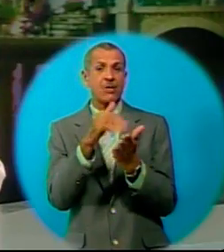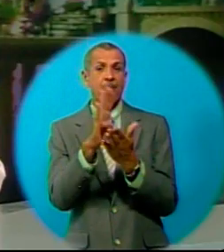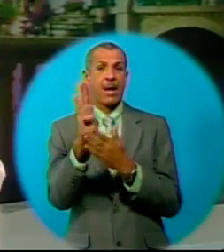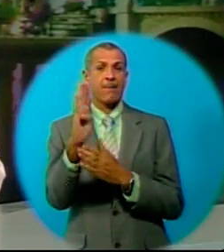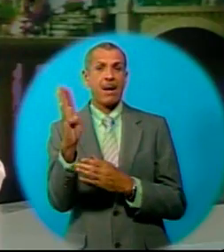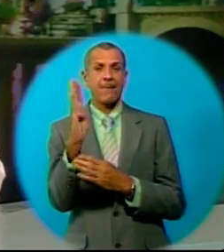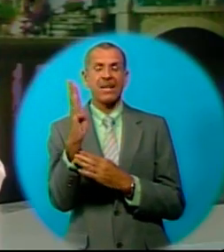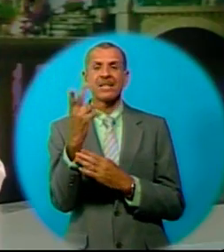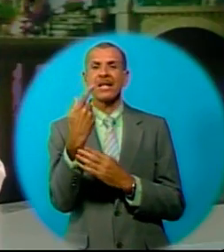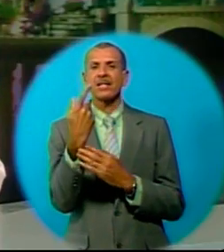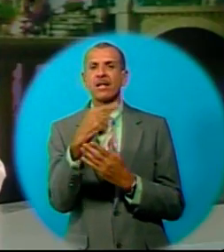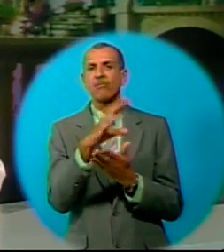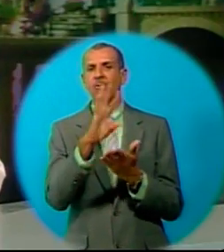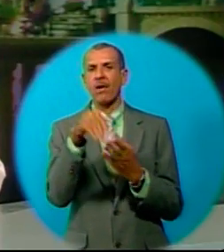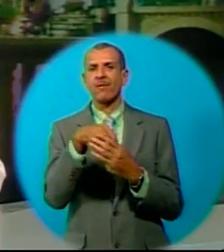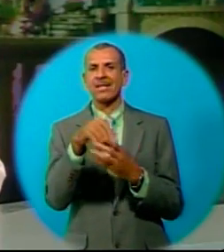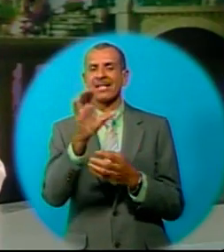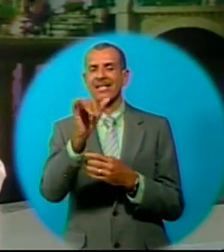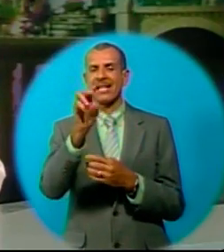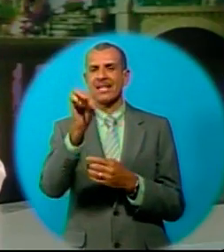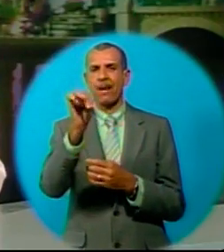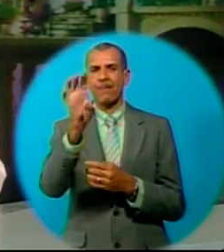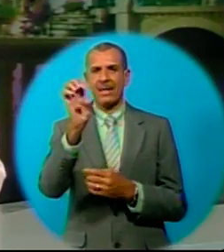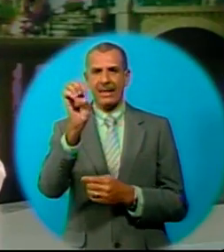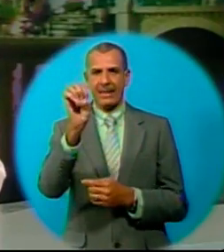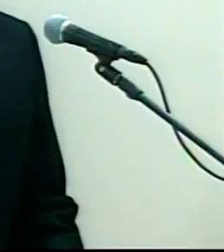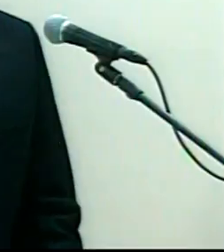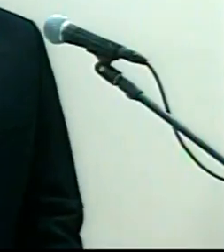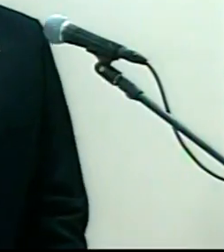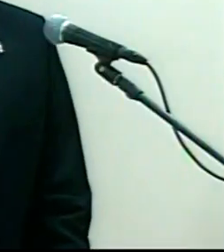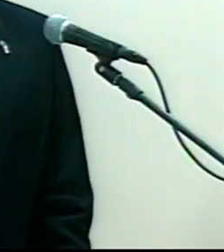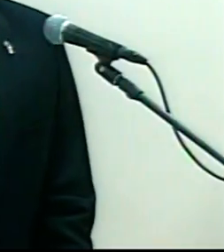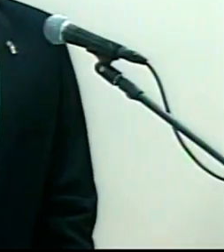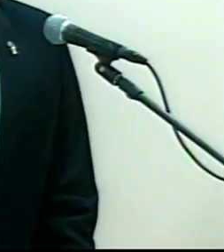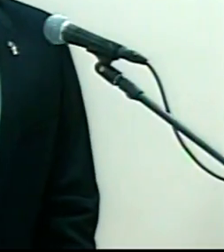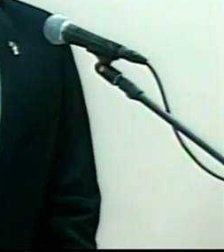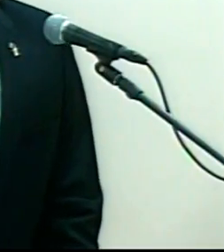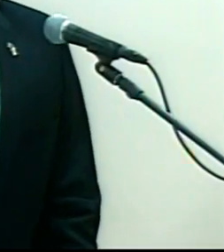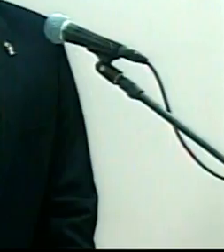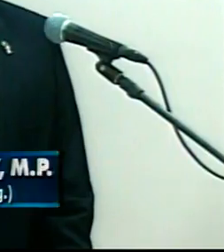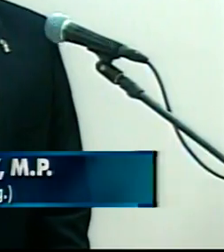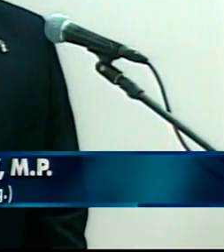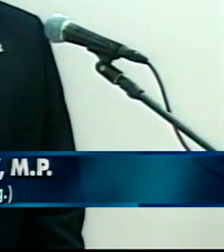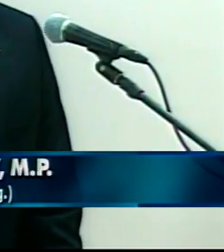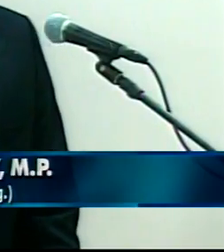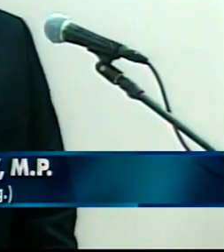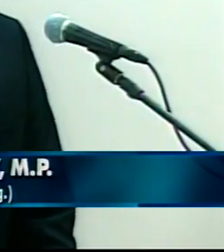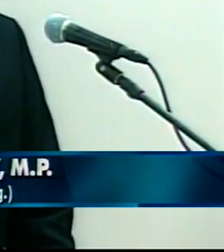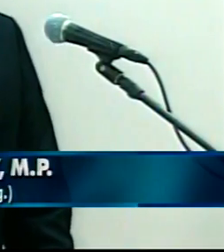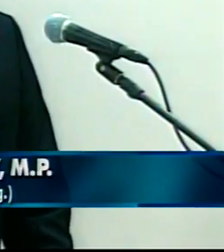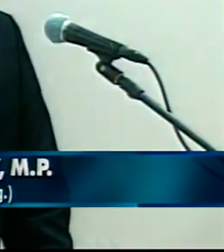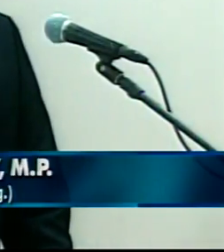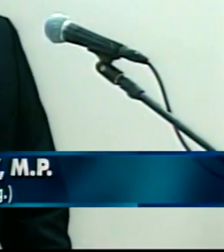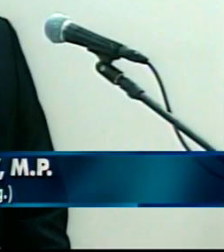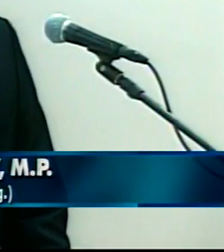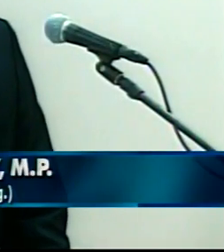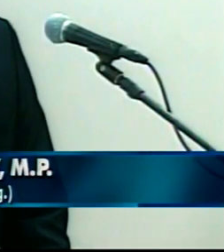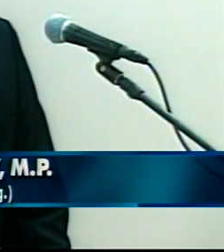Barbados, which plays a role in CSME. If we don't accept and recognize